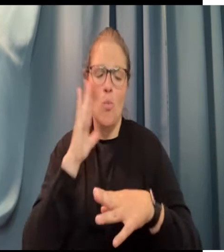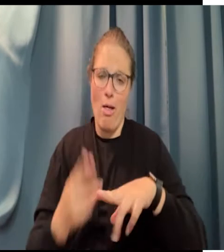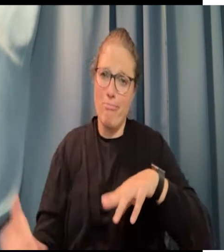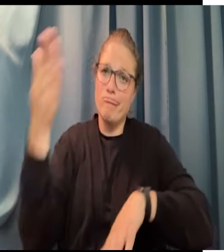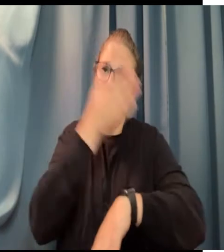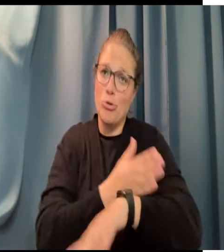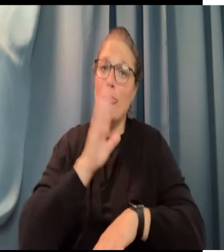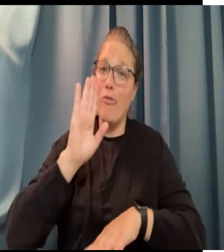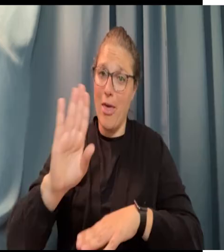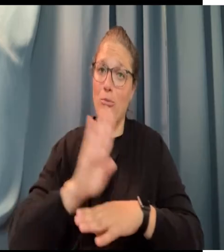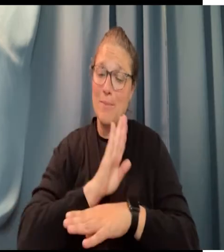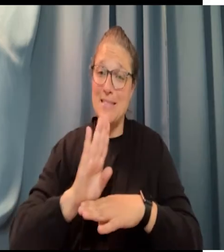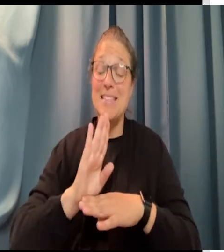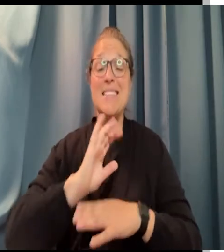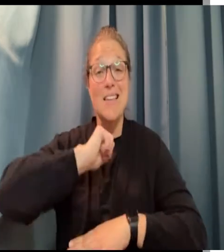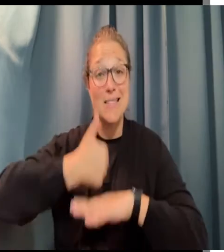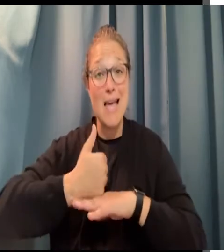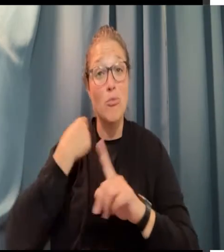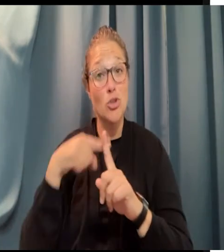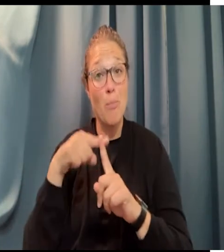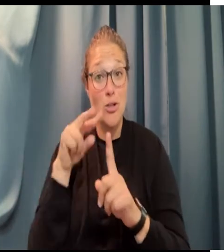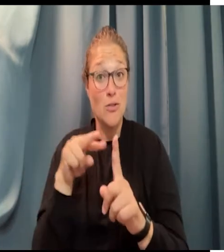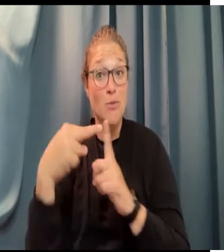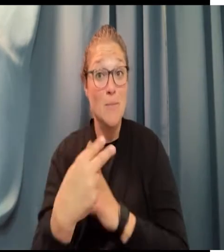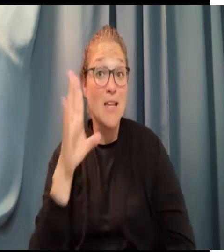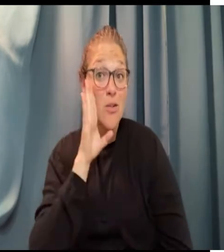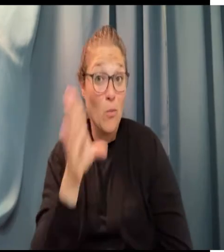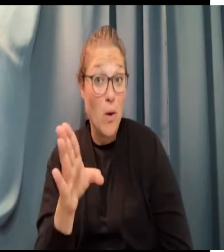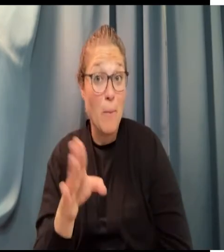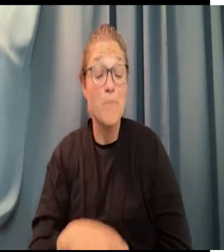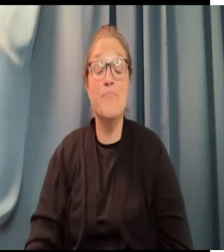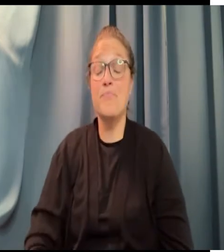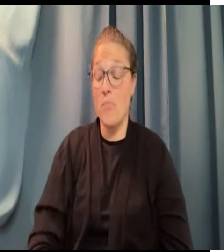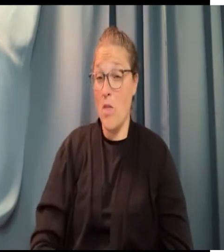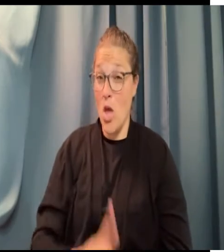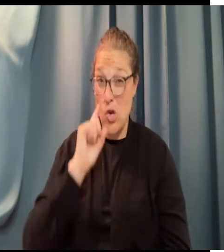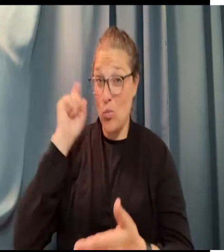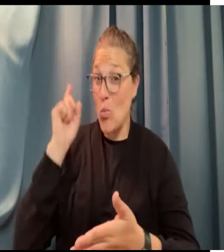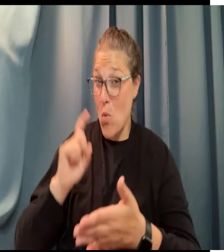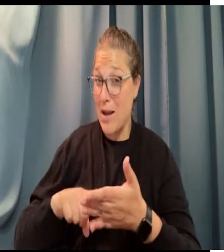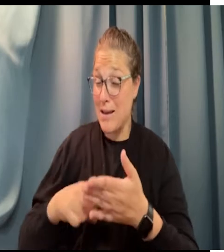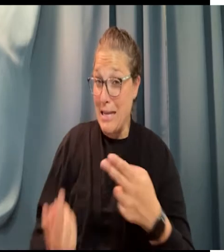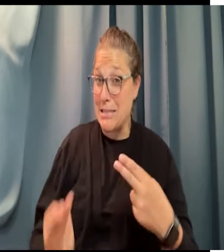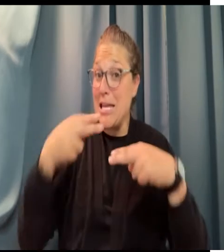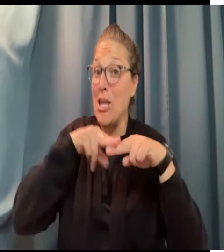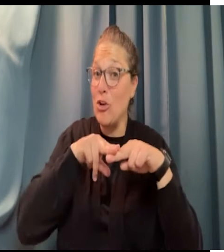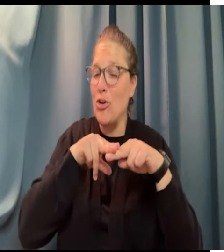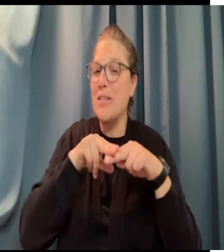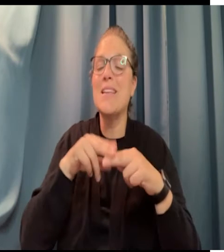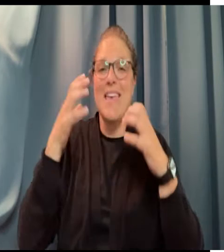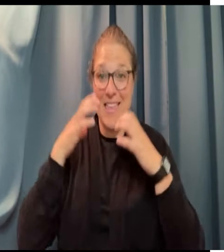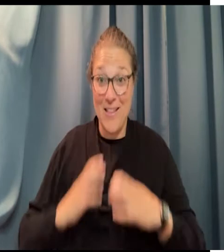bottom line and create a positive image. They will also have a marked increase in the number of